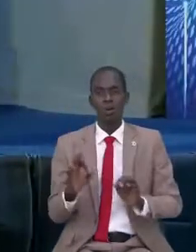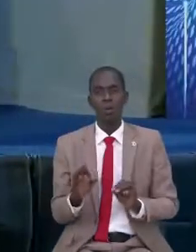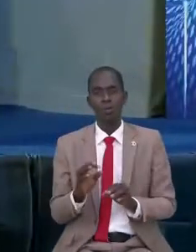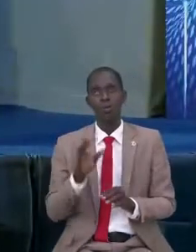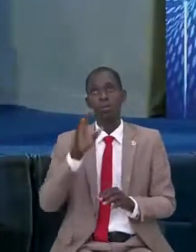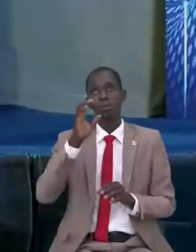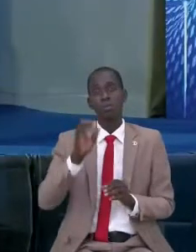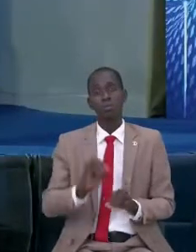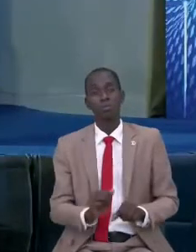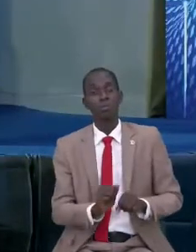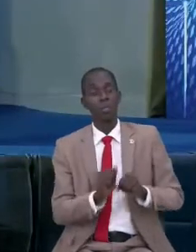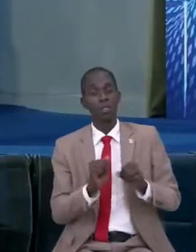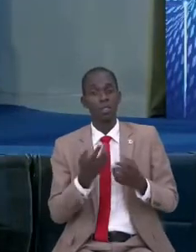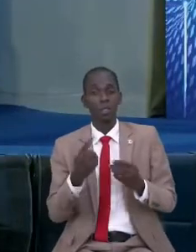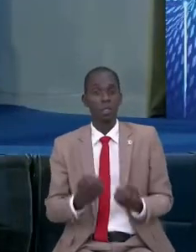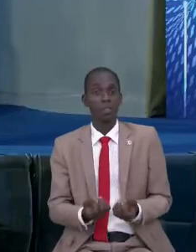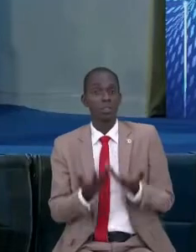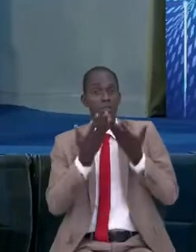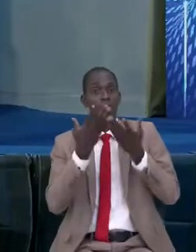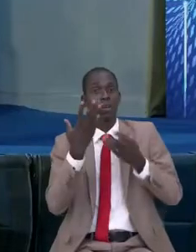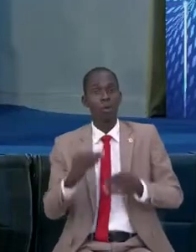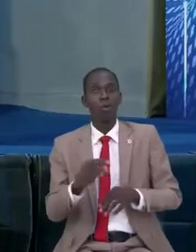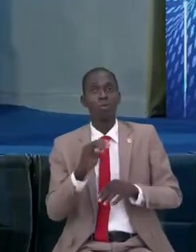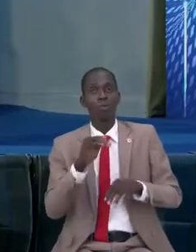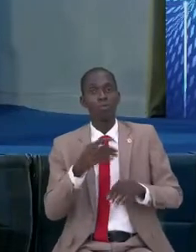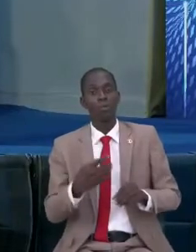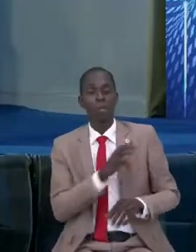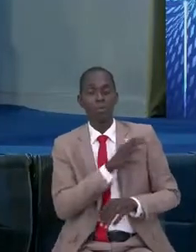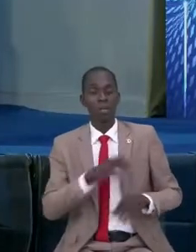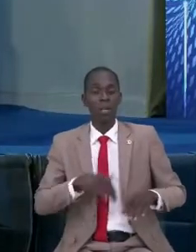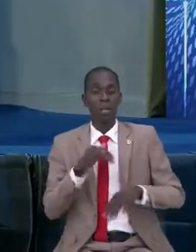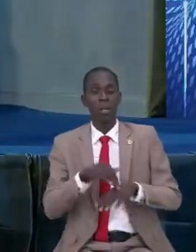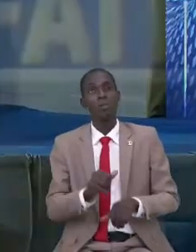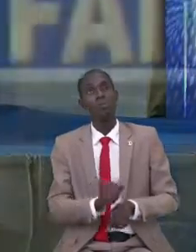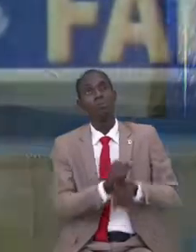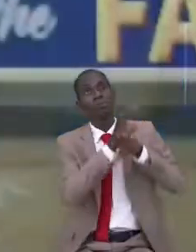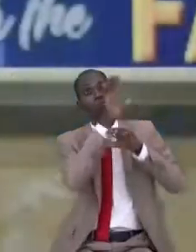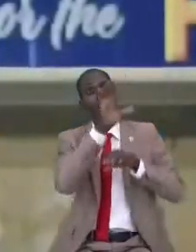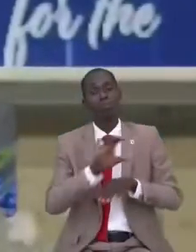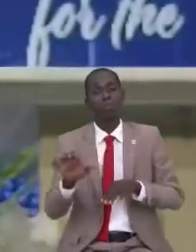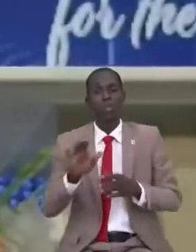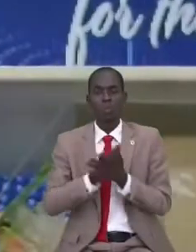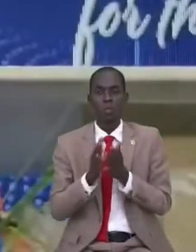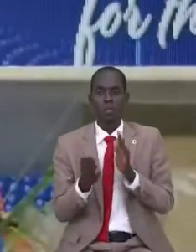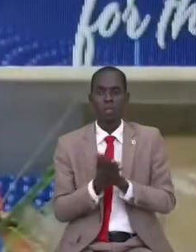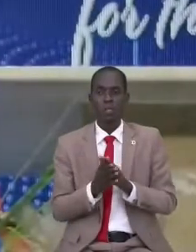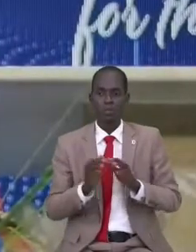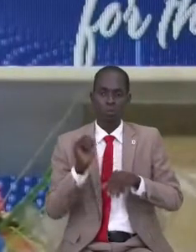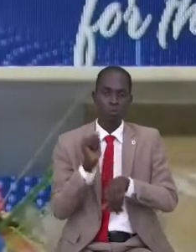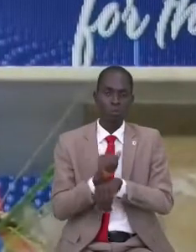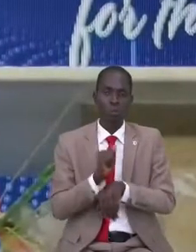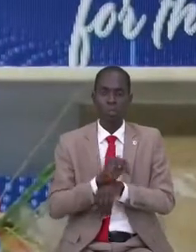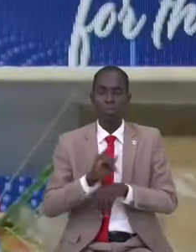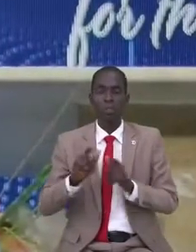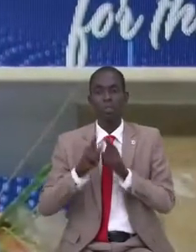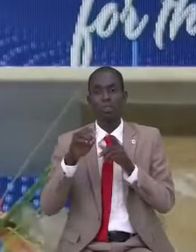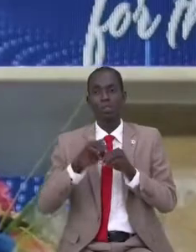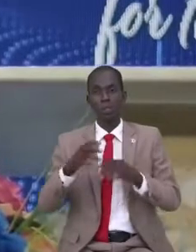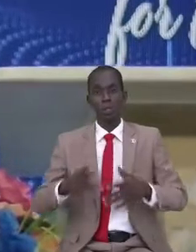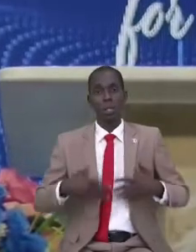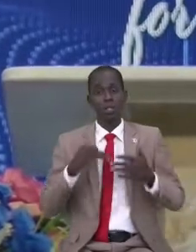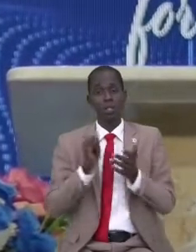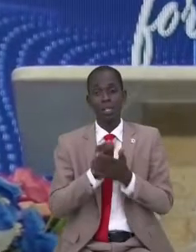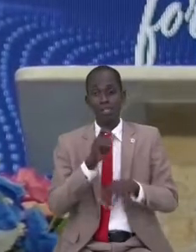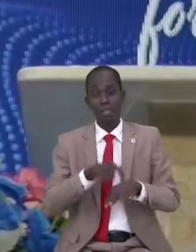Calvary became effectual in your life. At that time, daddy, mommy,